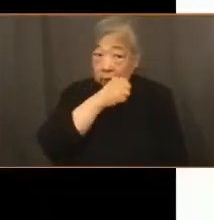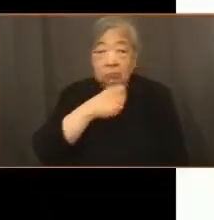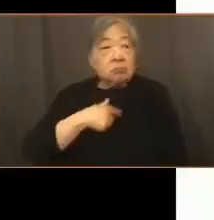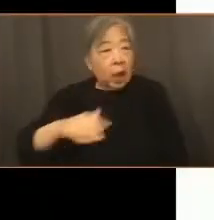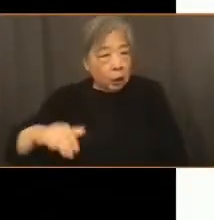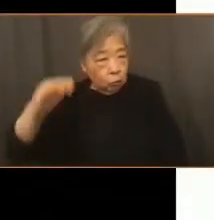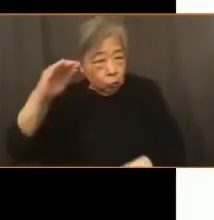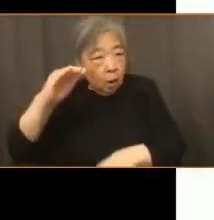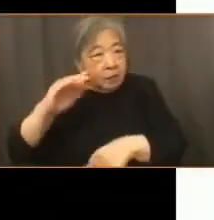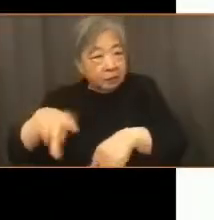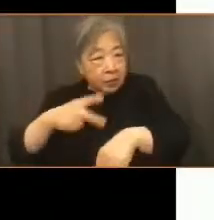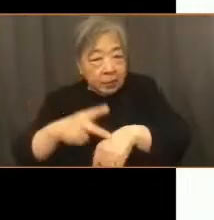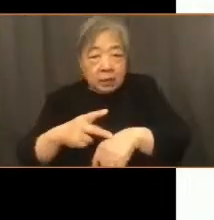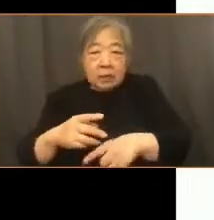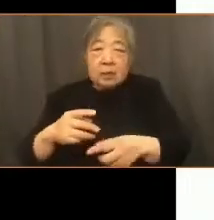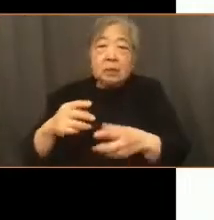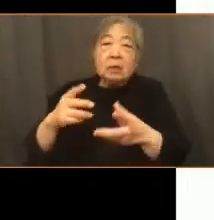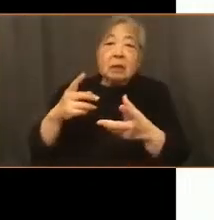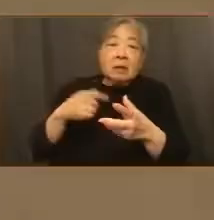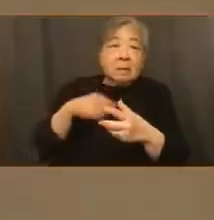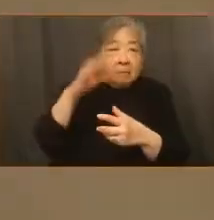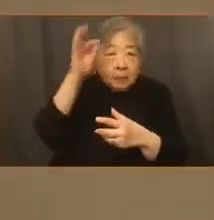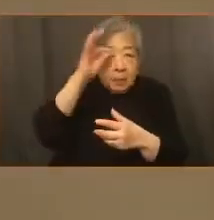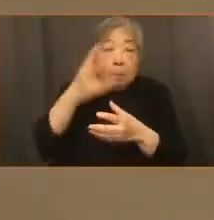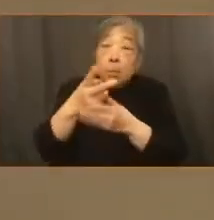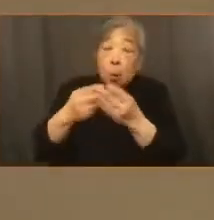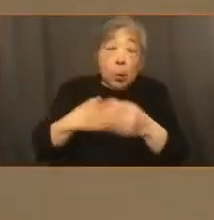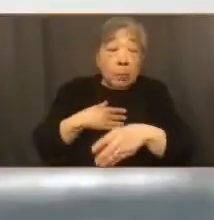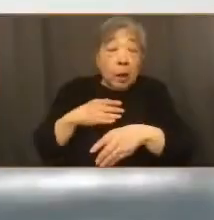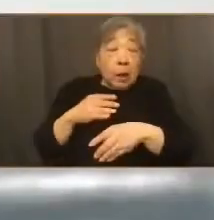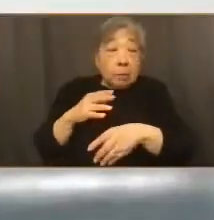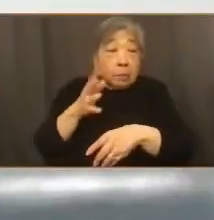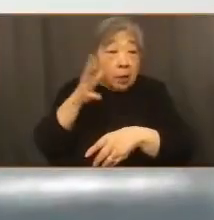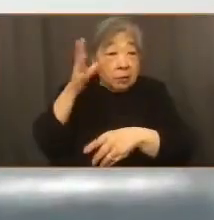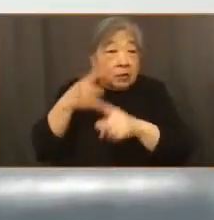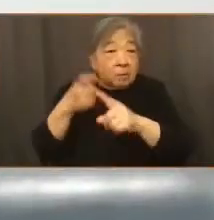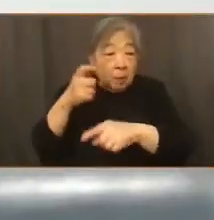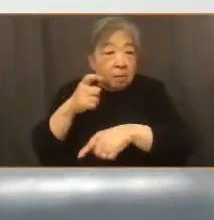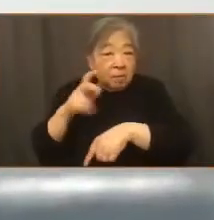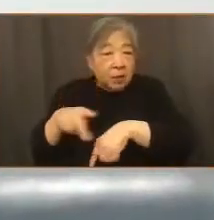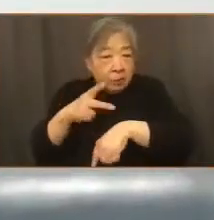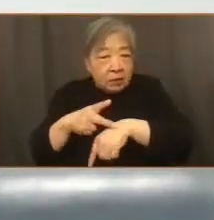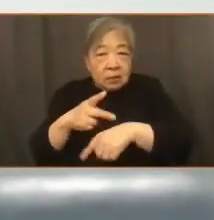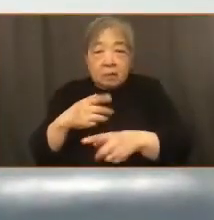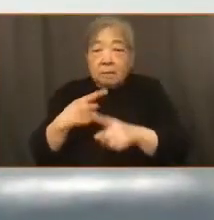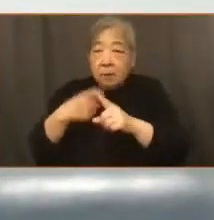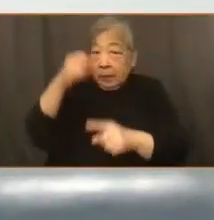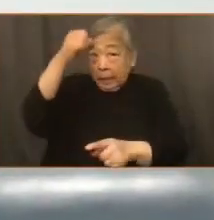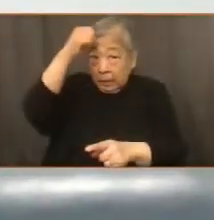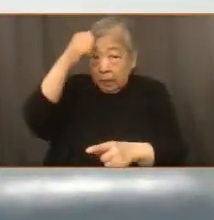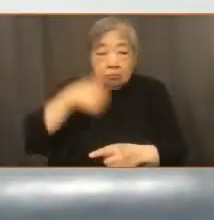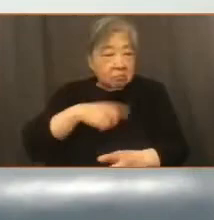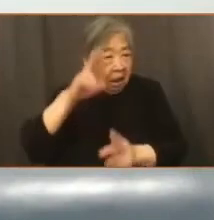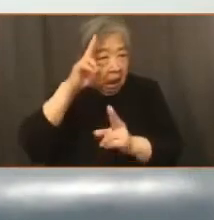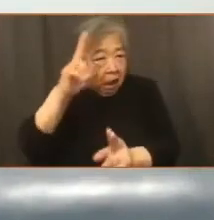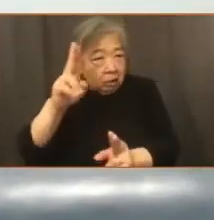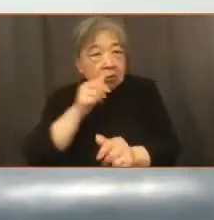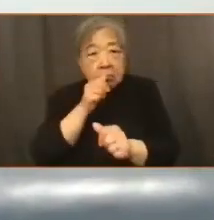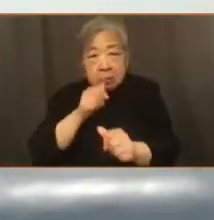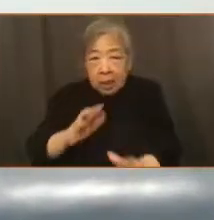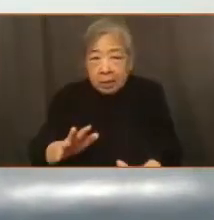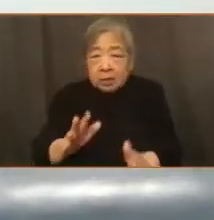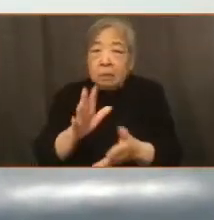American. I'm Filipino. Both my parents are from the Philippines. I come from India. I am really honored and blessed to be part